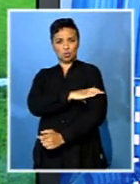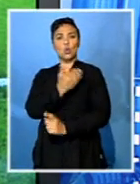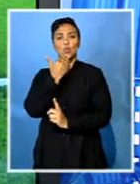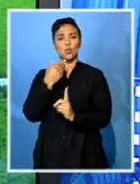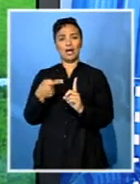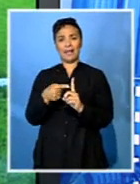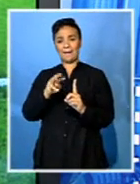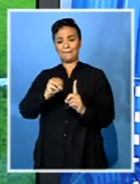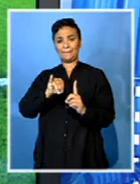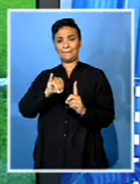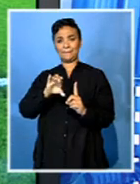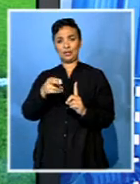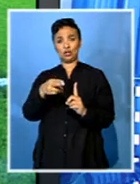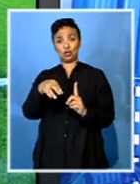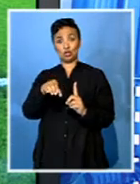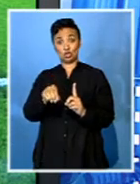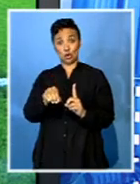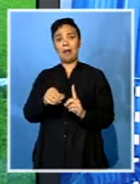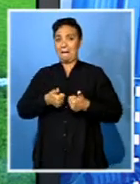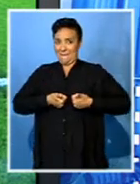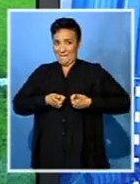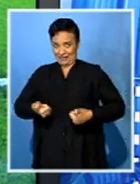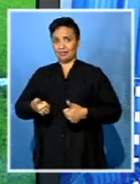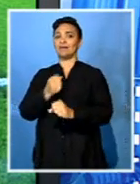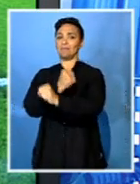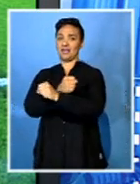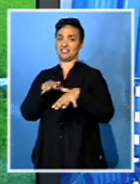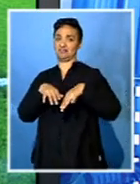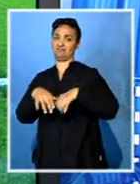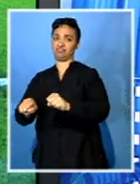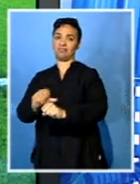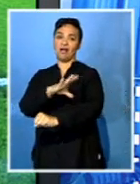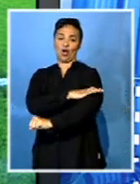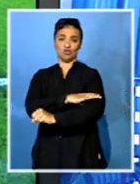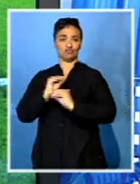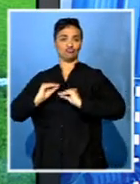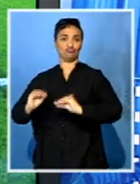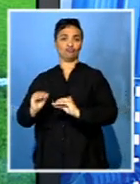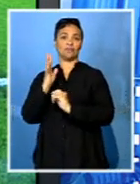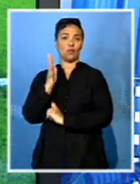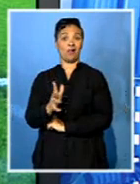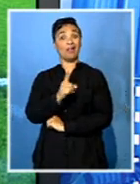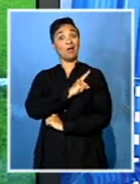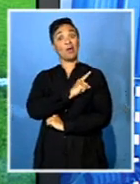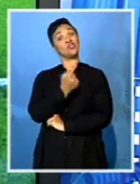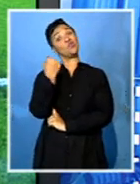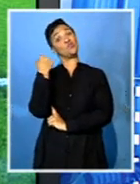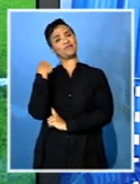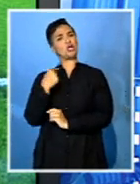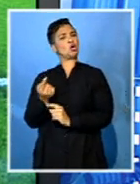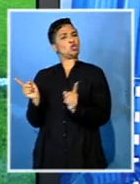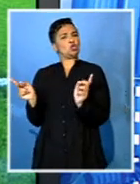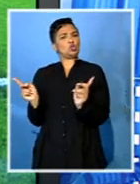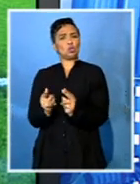Milutin Micho Sredojevic will return to Orlando Pirates as head coach after a previous